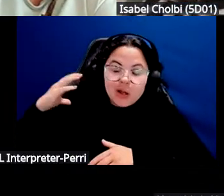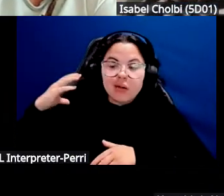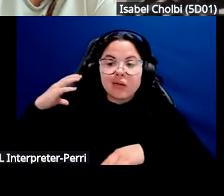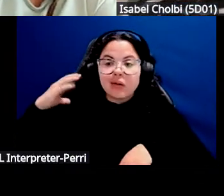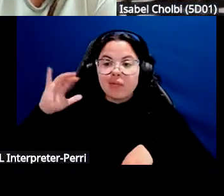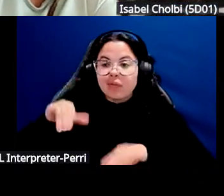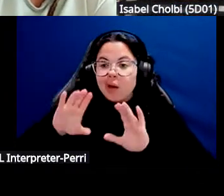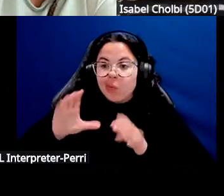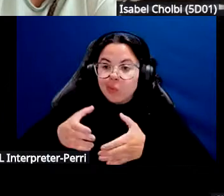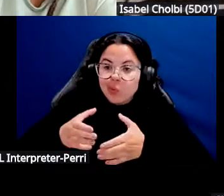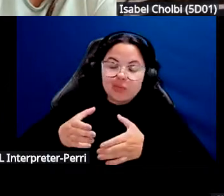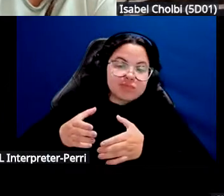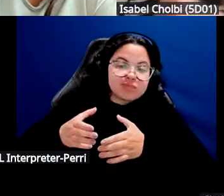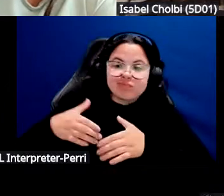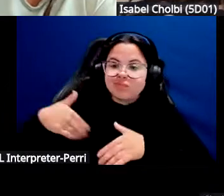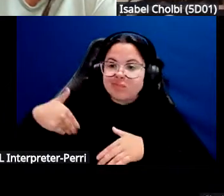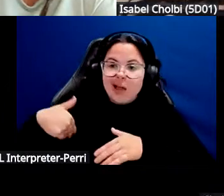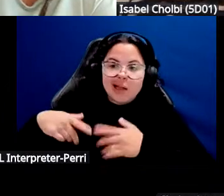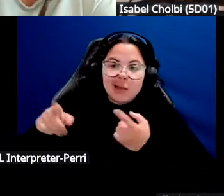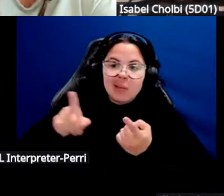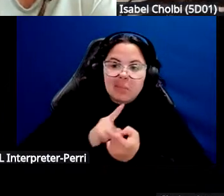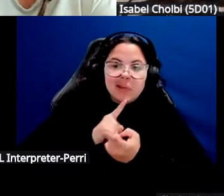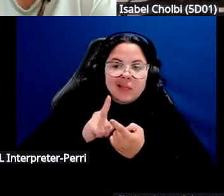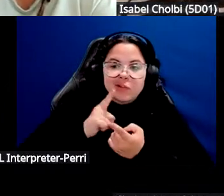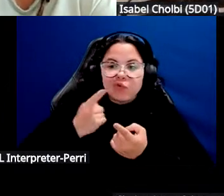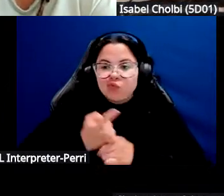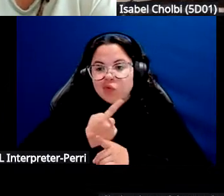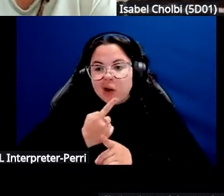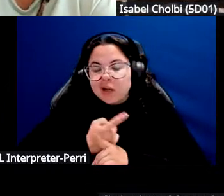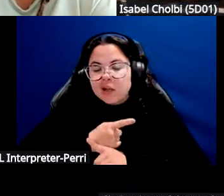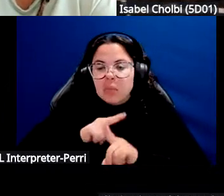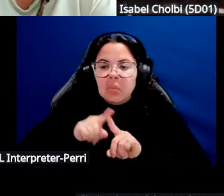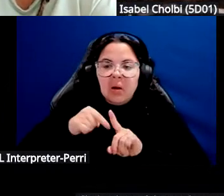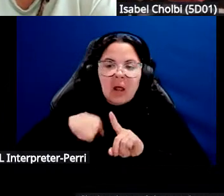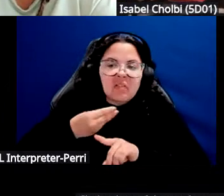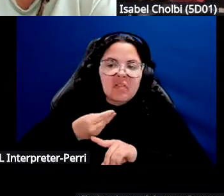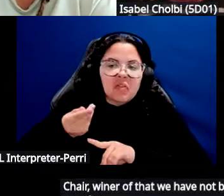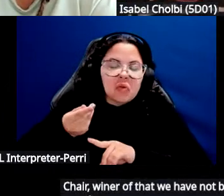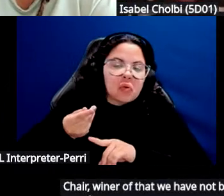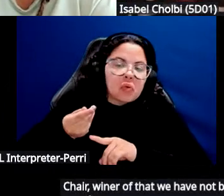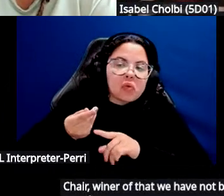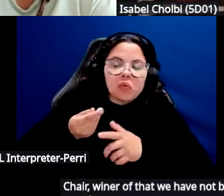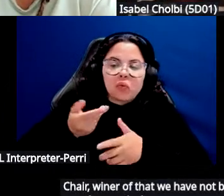that. We have not been meeting regularly, but I've laid point on a few particular